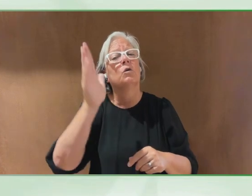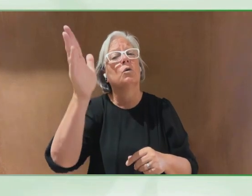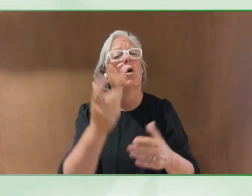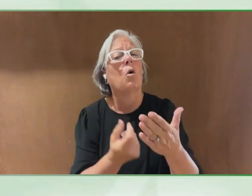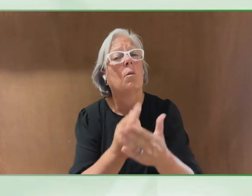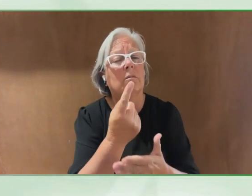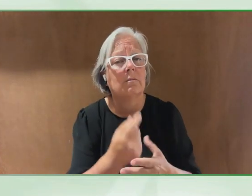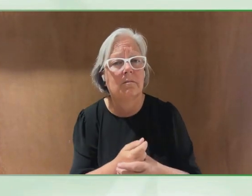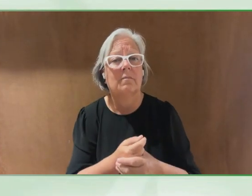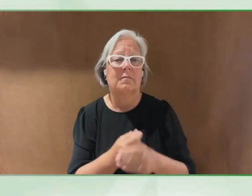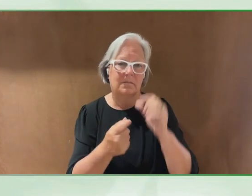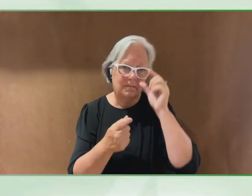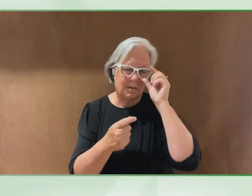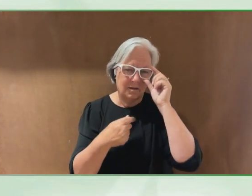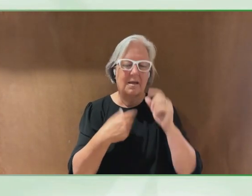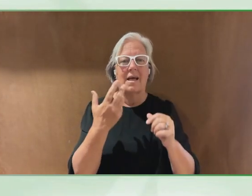regular and frequent adversity